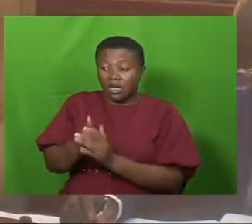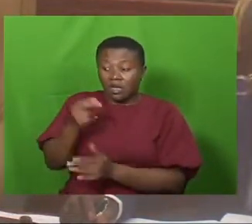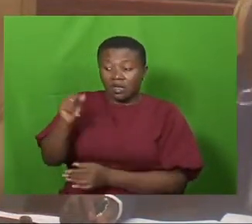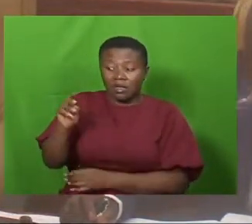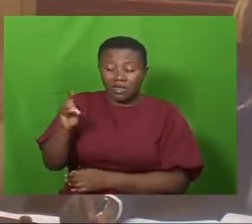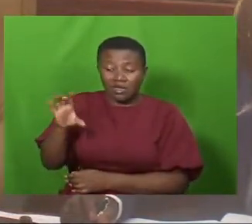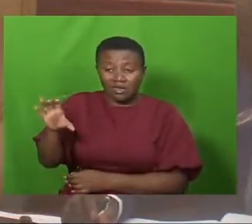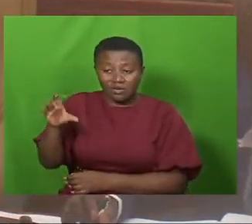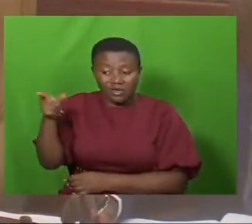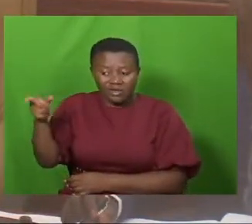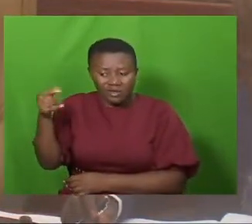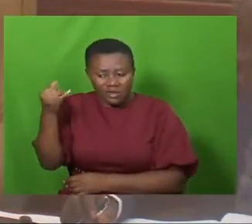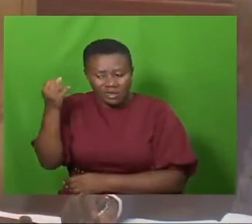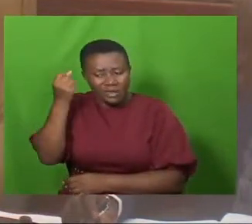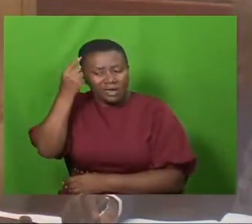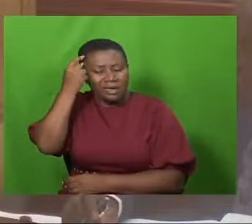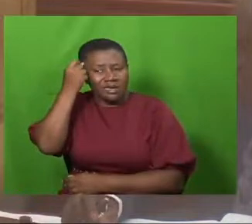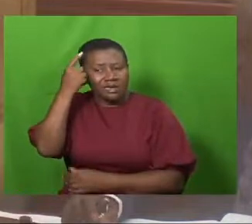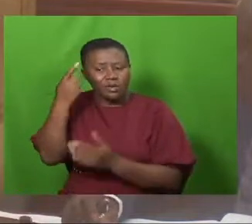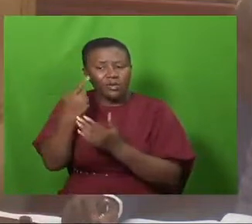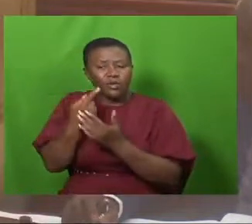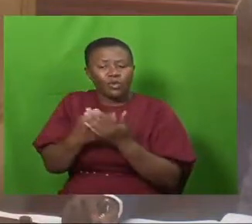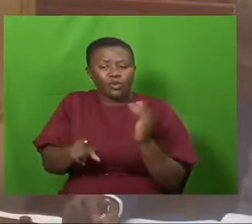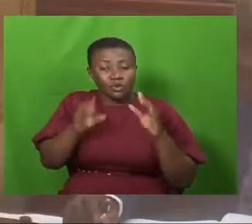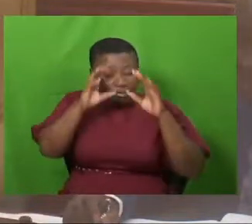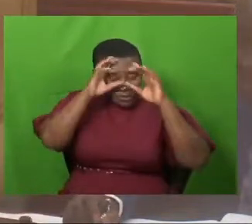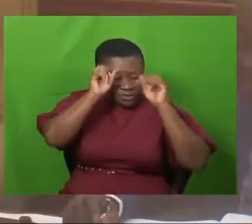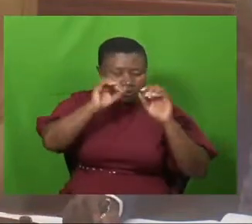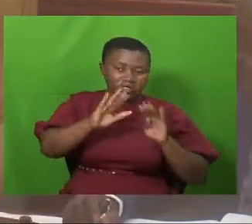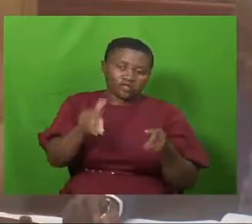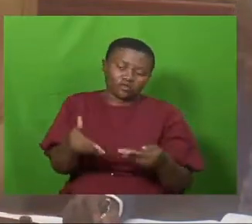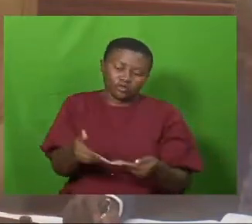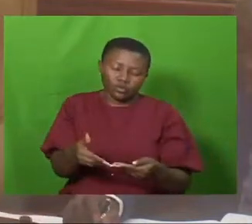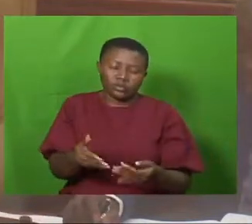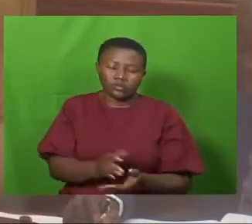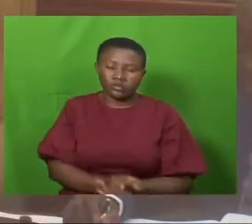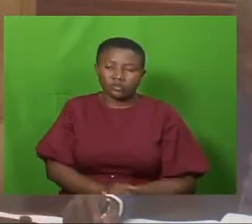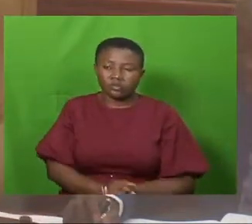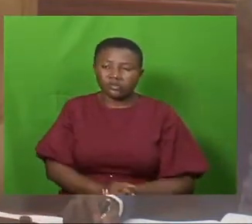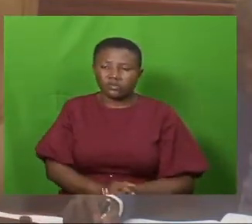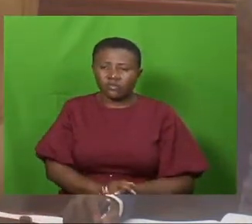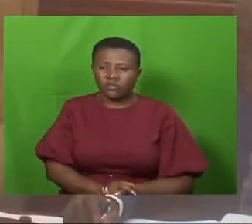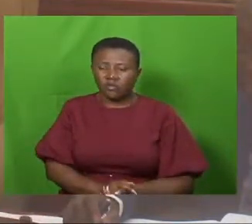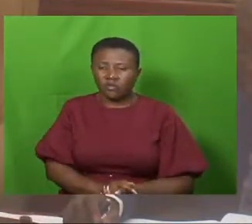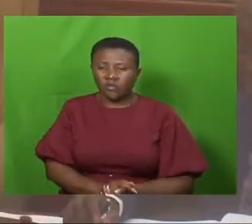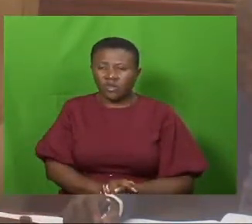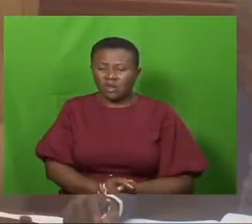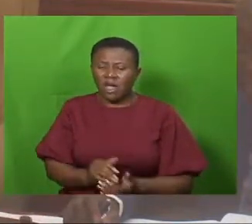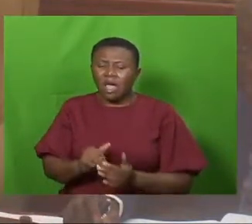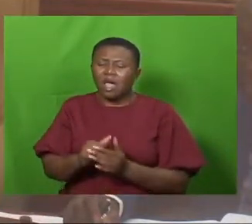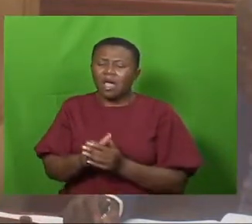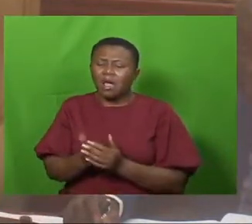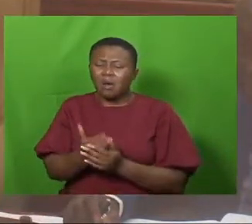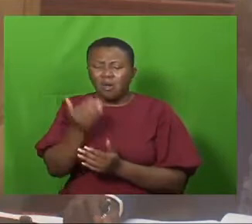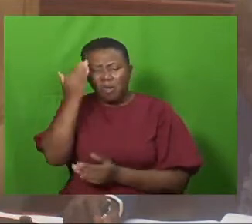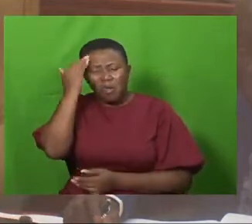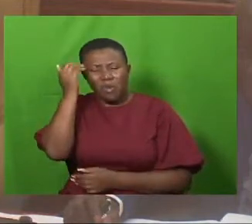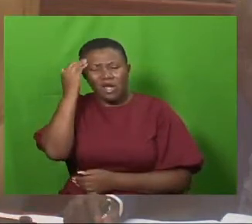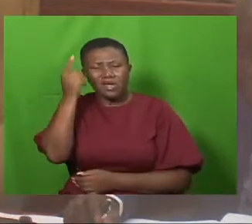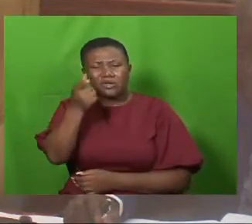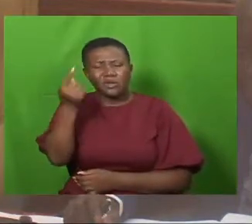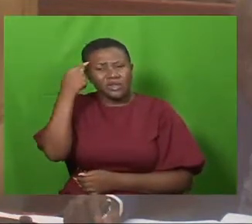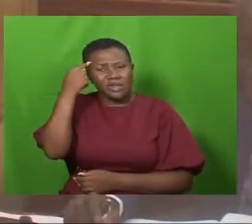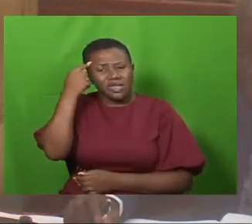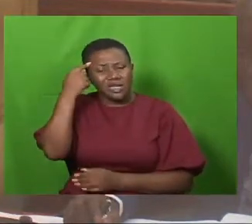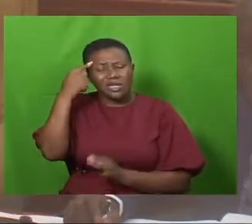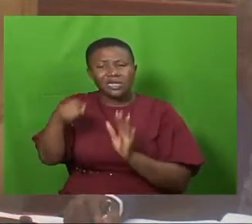record-breaking initiative that was introduced by this government. How on earth would you even think in those terms